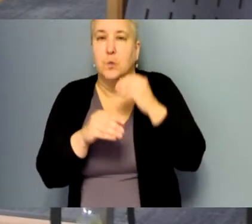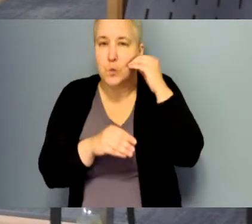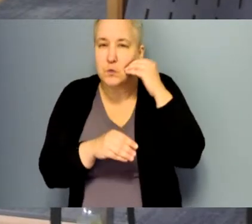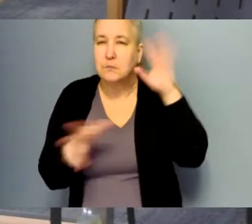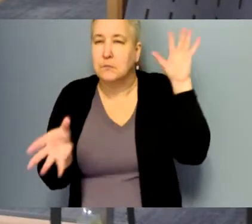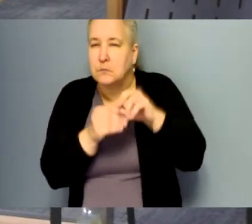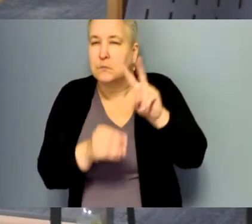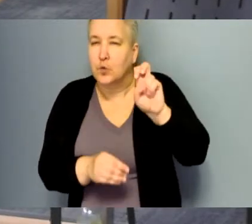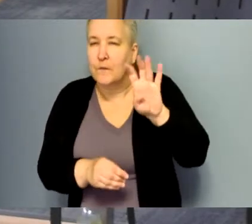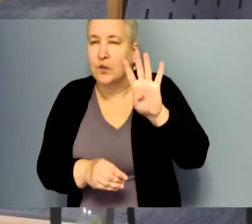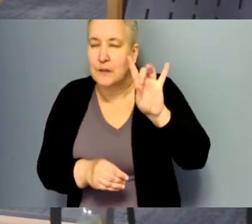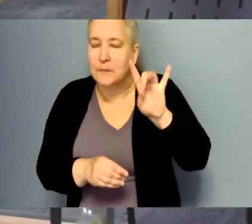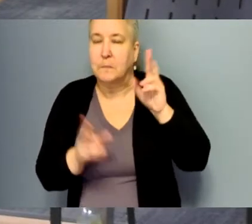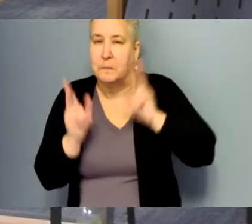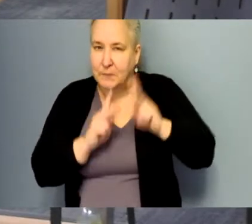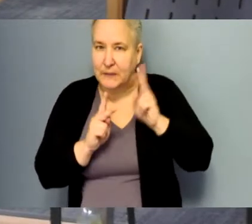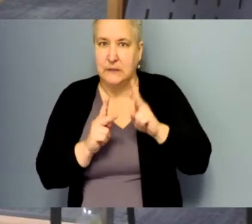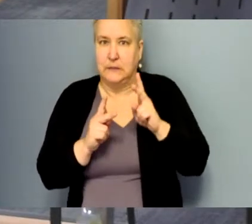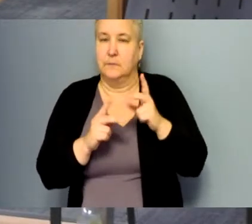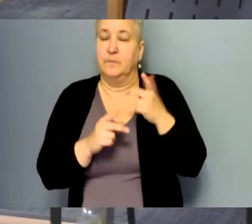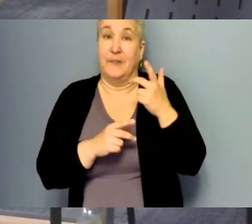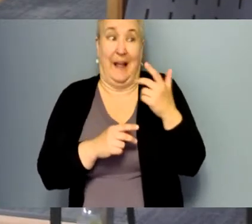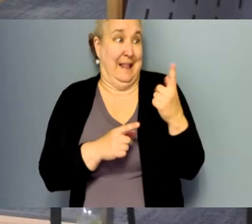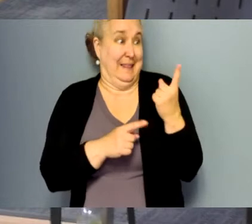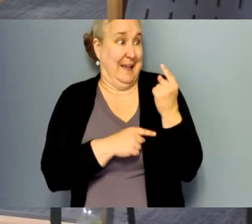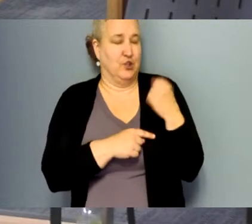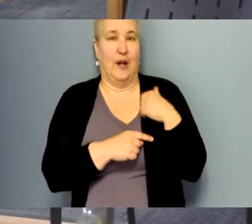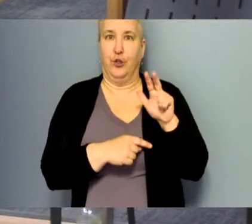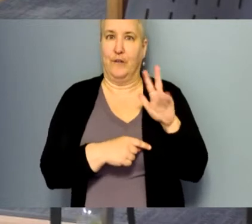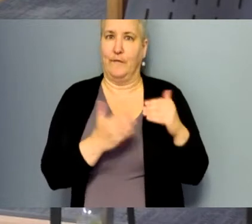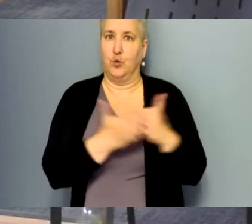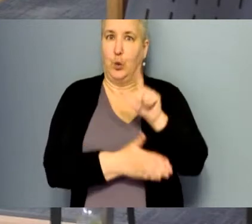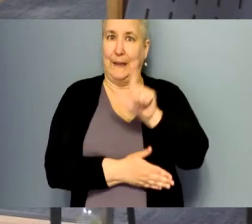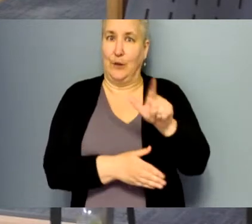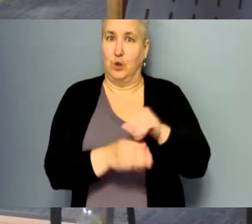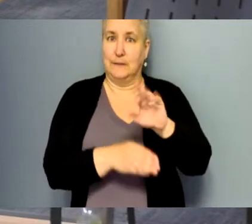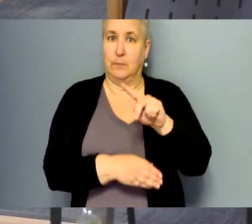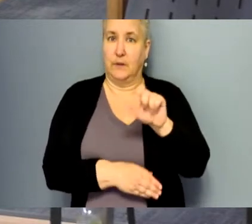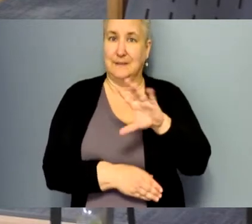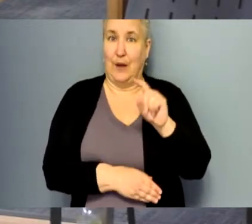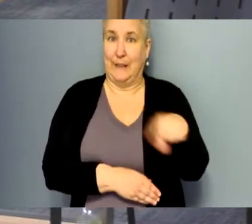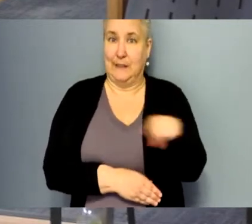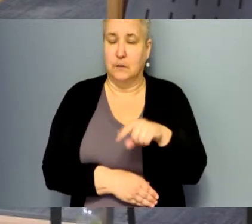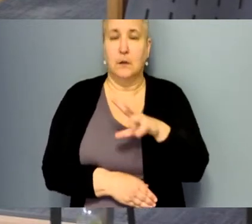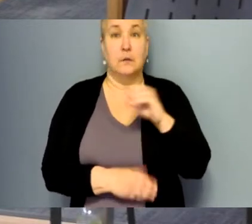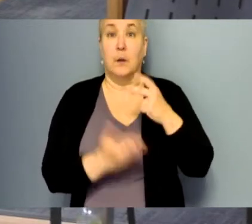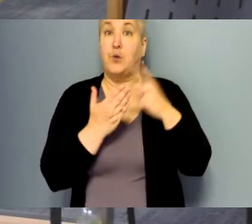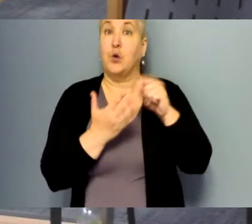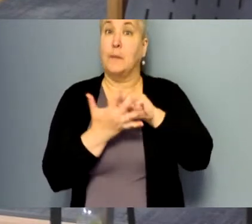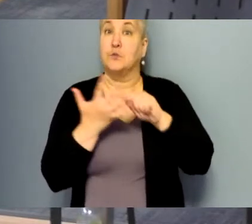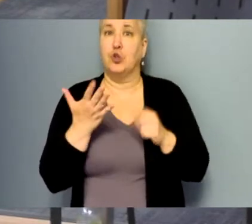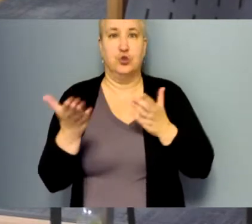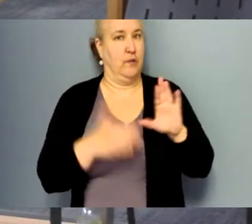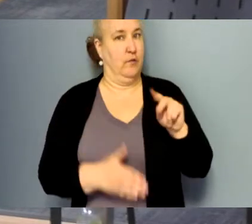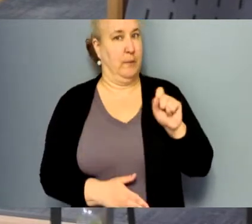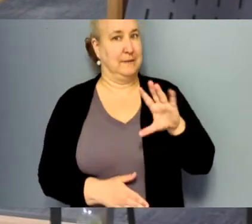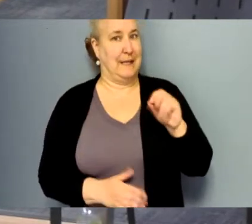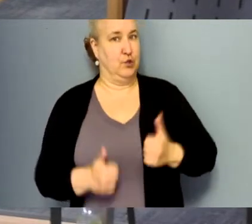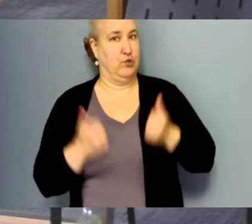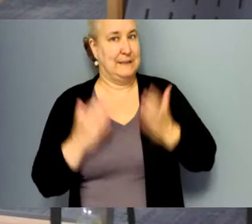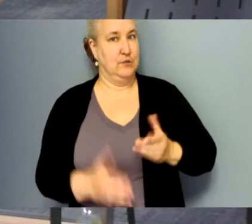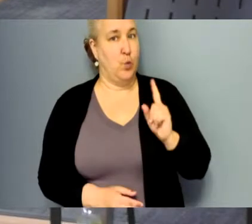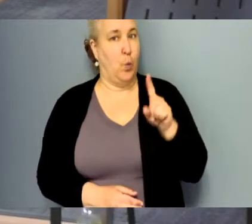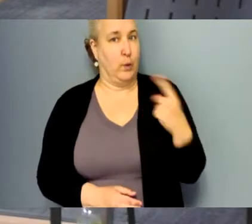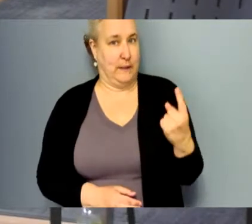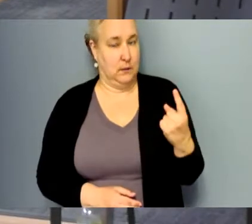80% success rate. Last year alone, they added 35 new landlords in Bucks County. And again, these programs only serve Bucks County residents, so